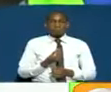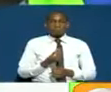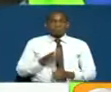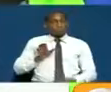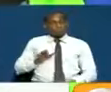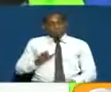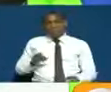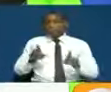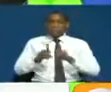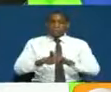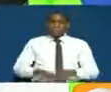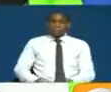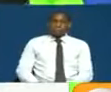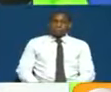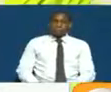na wanawake.